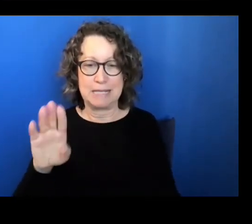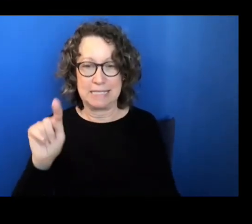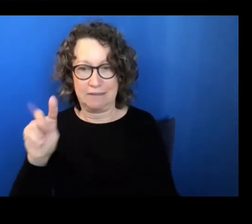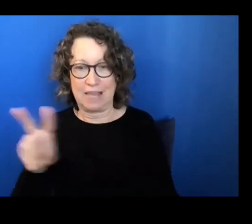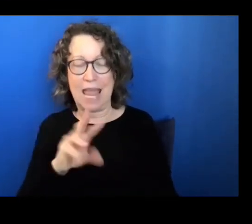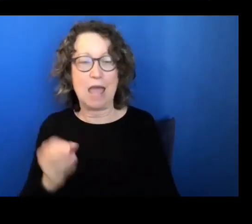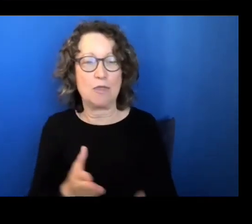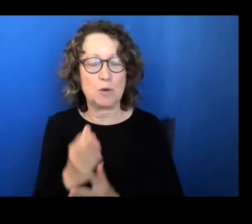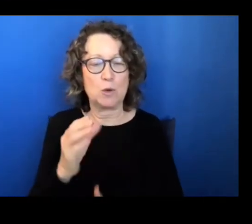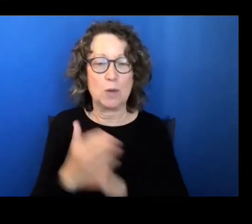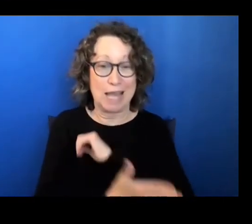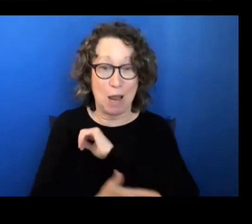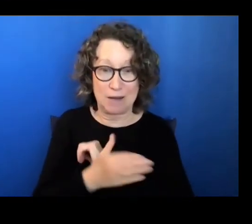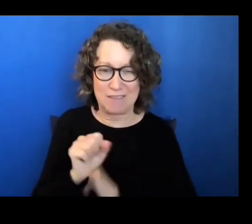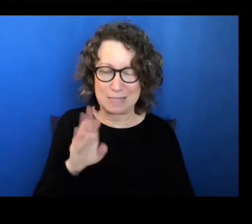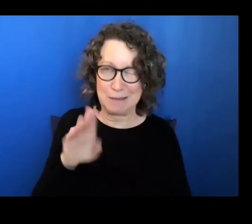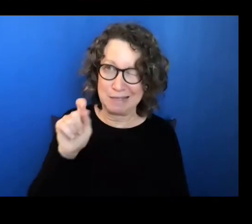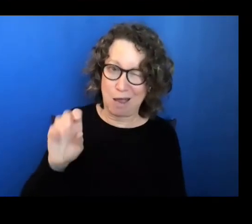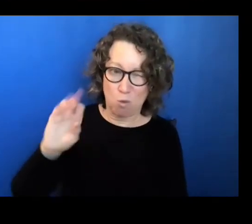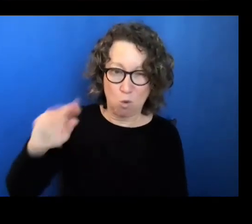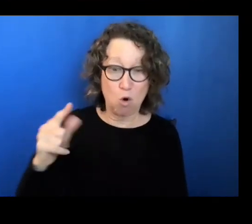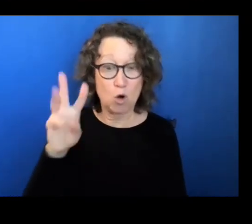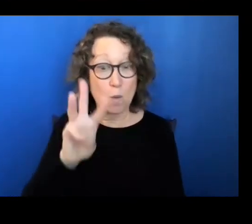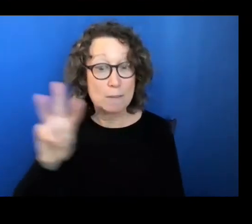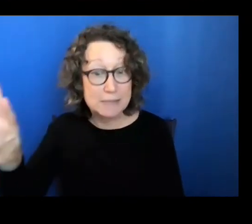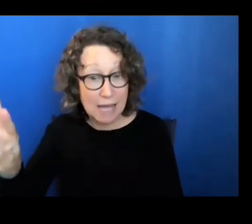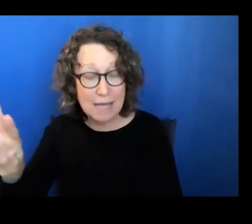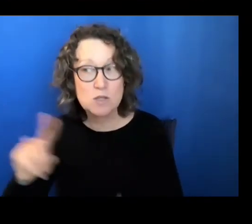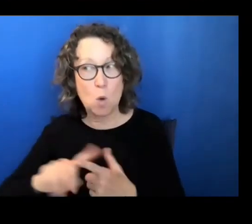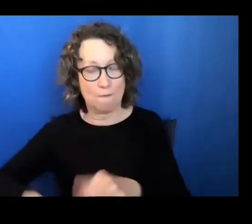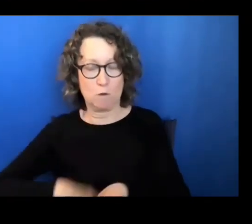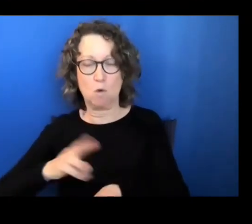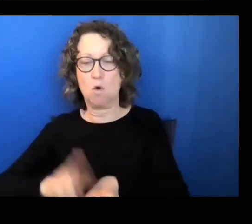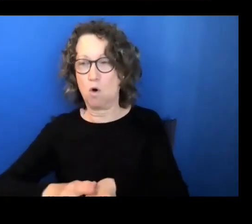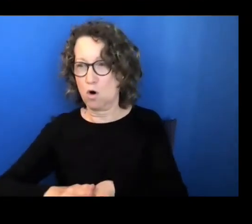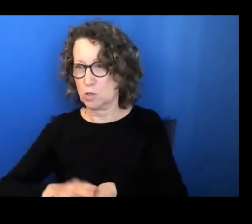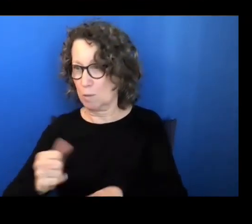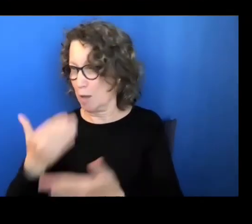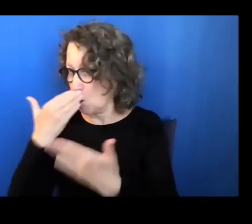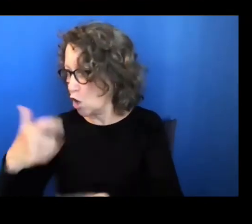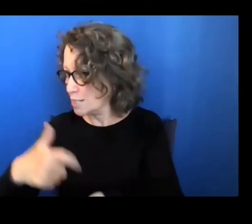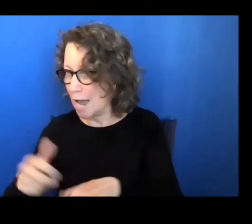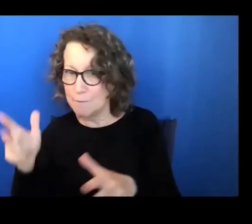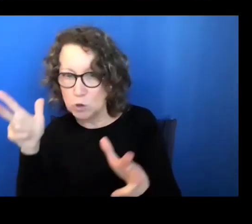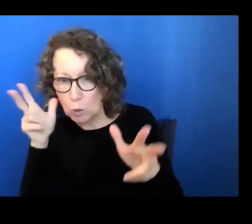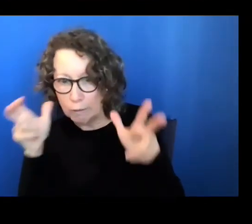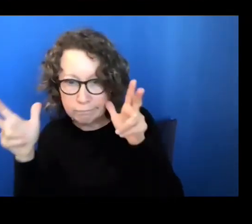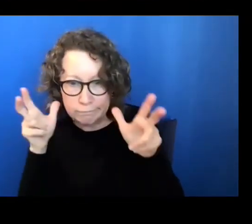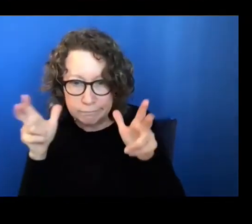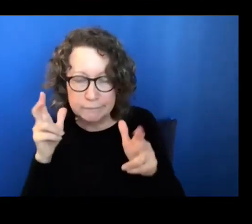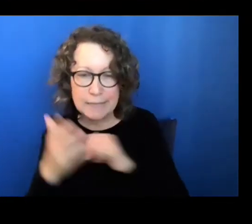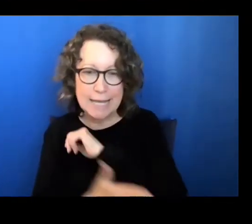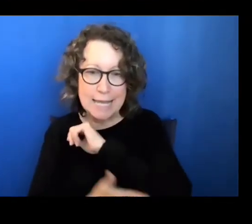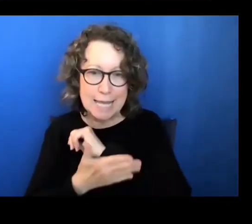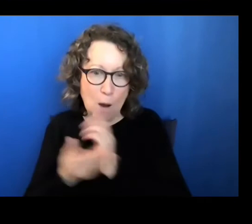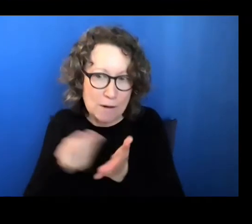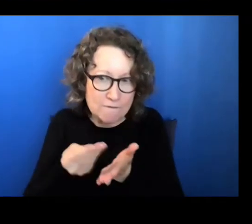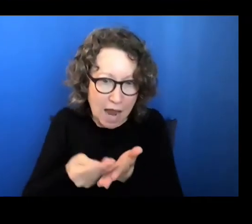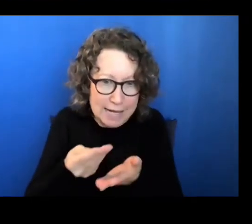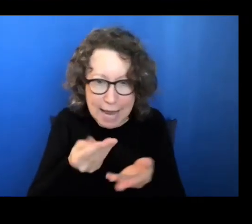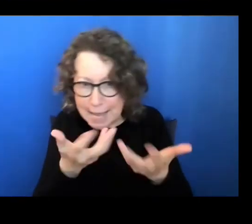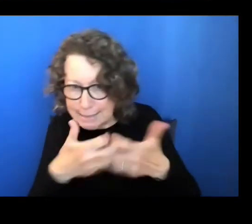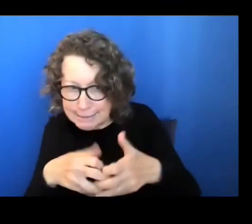the countyofsb.org website. And so of course, it'll be a good time to hear about the county's finances